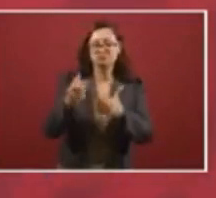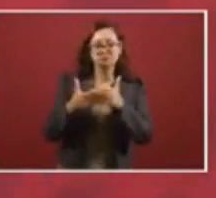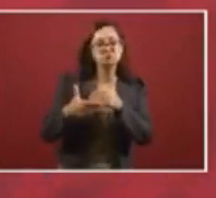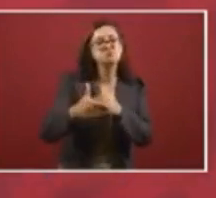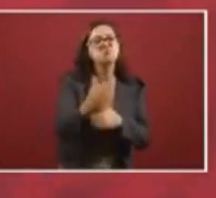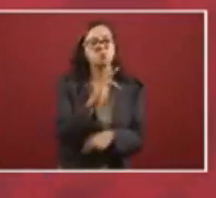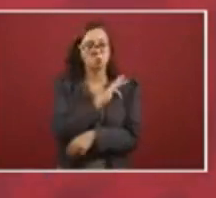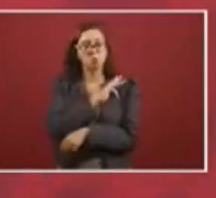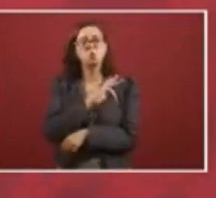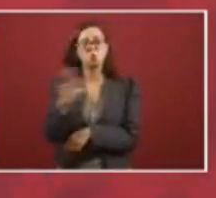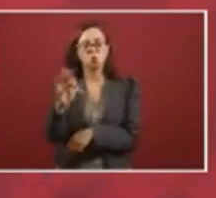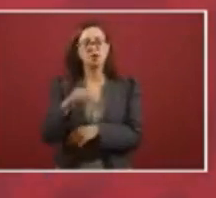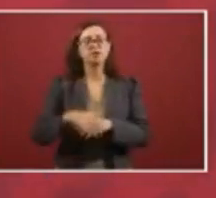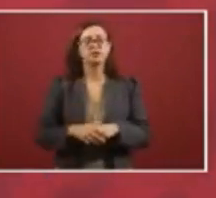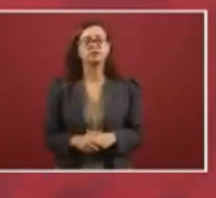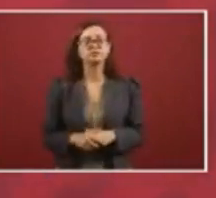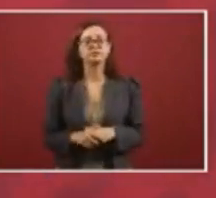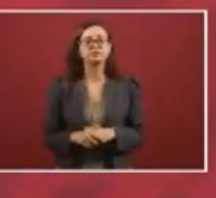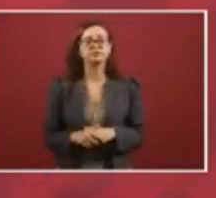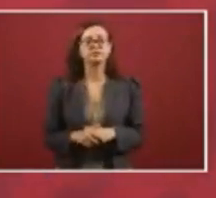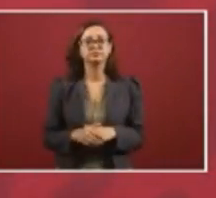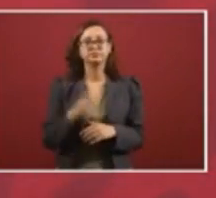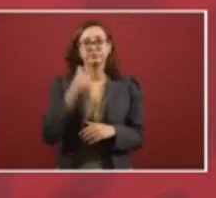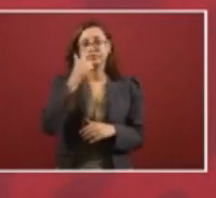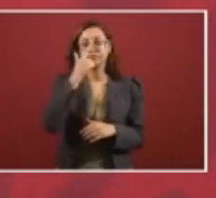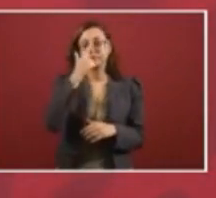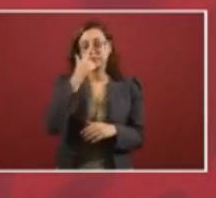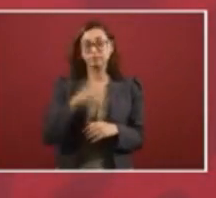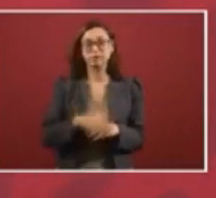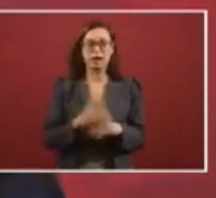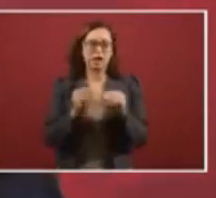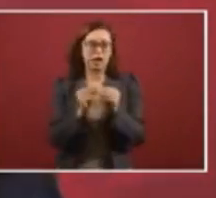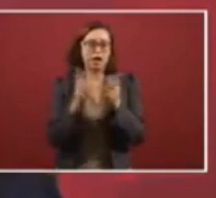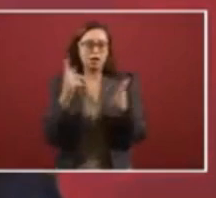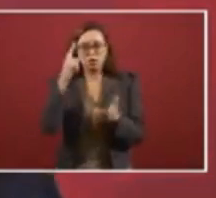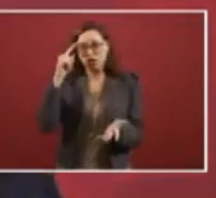so that the country can have a great